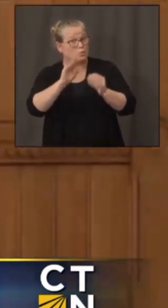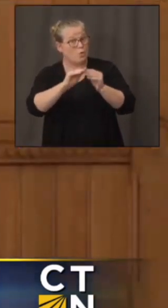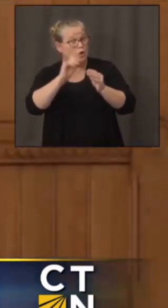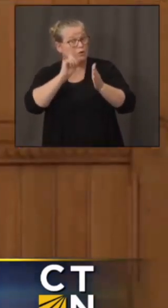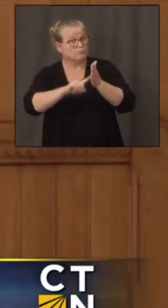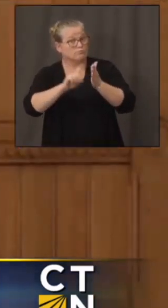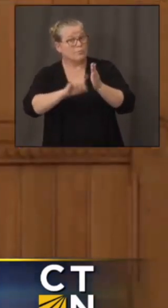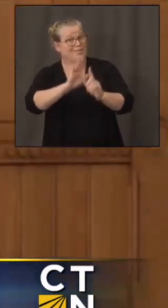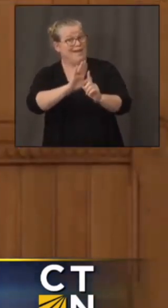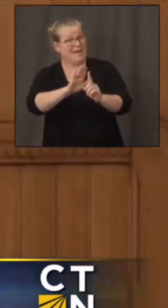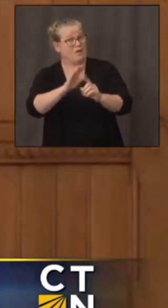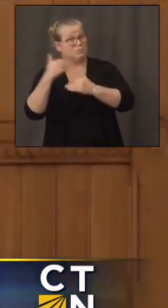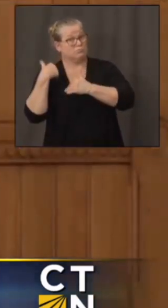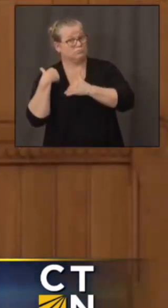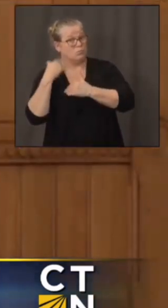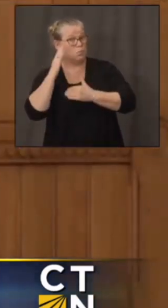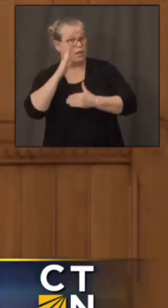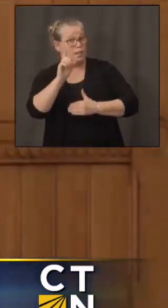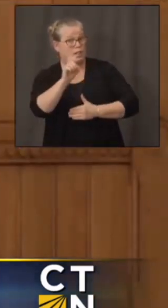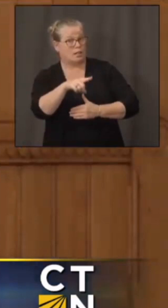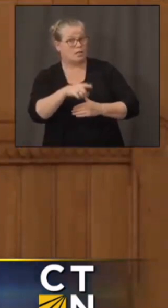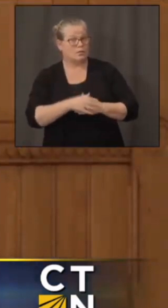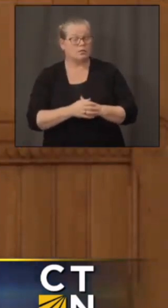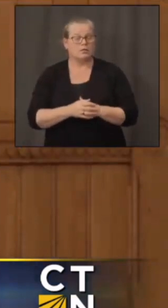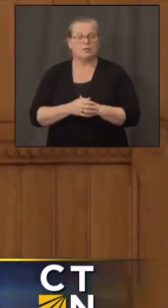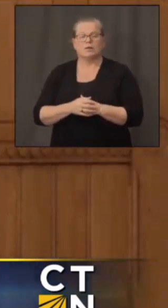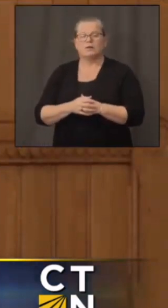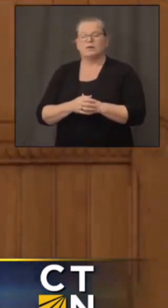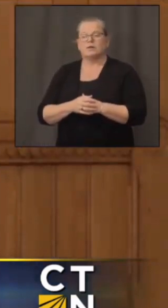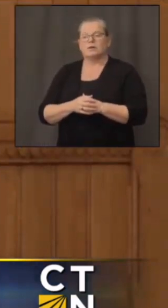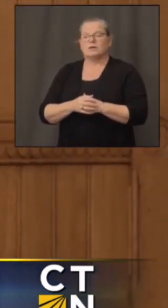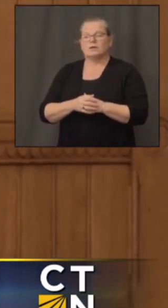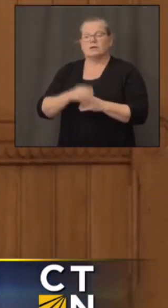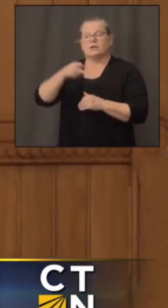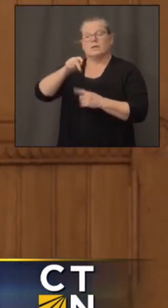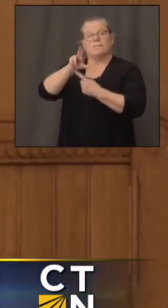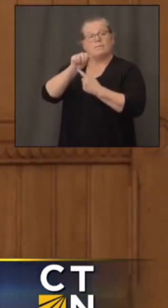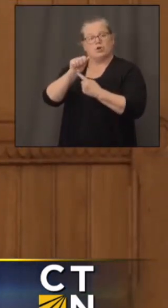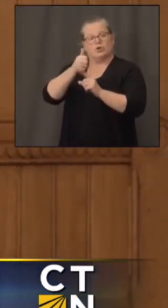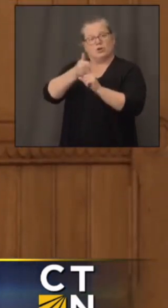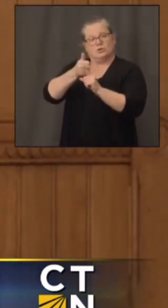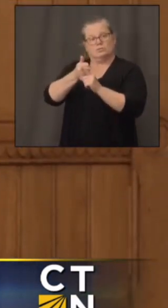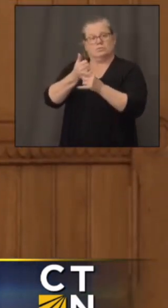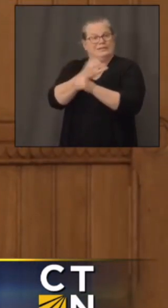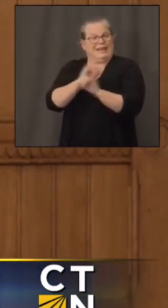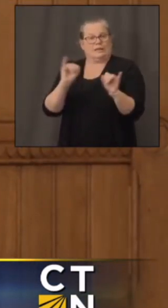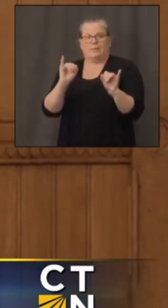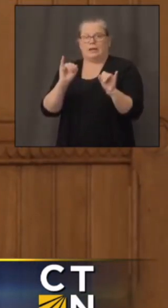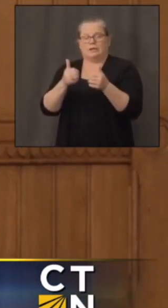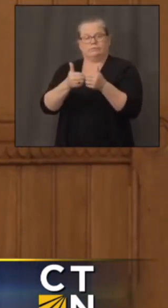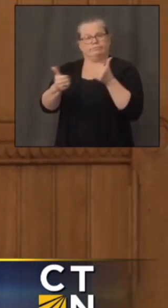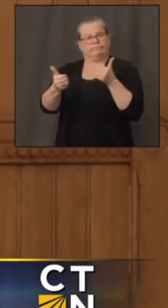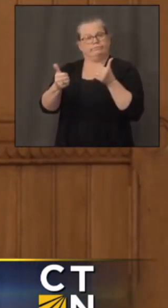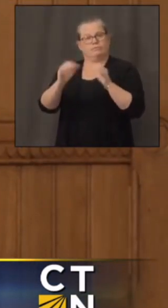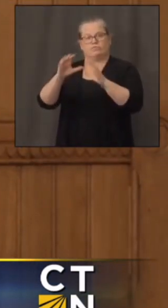Well, PURA operates as an independent body with independently appointed